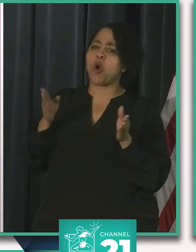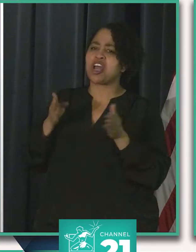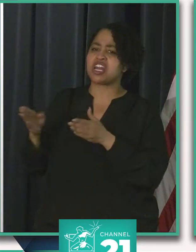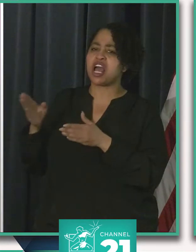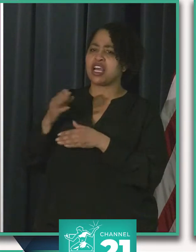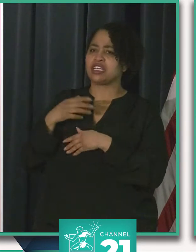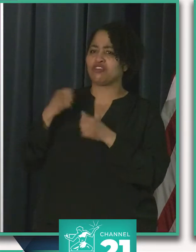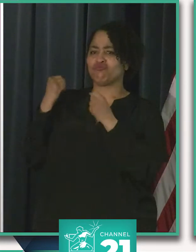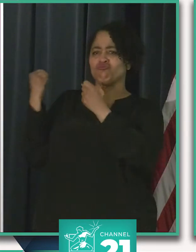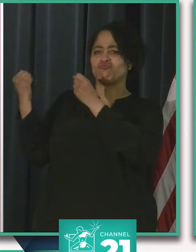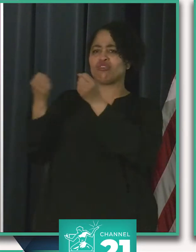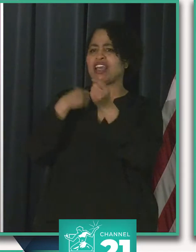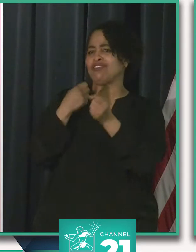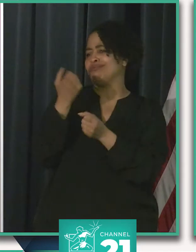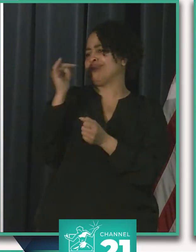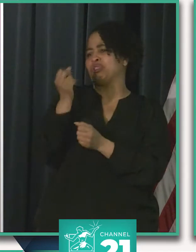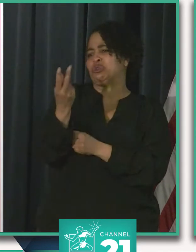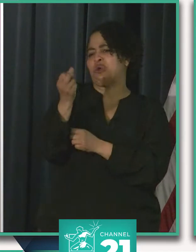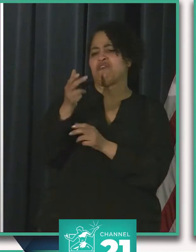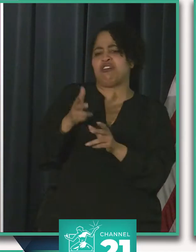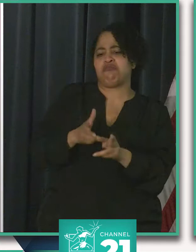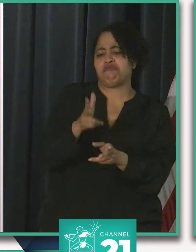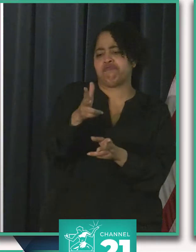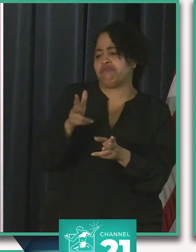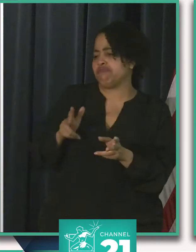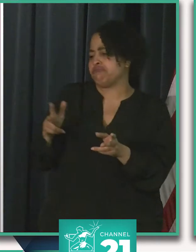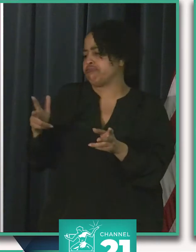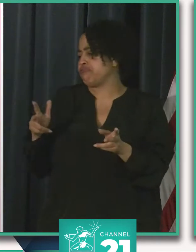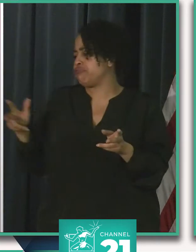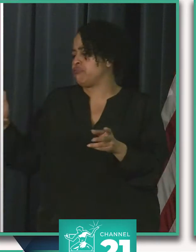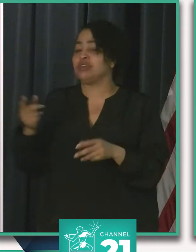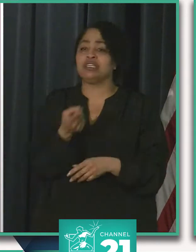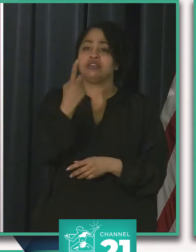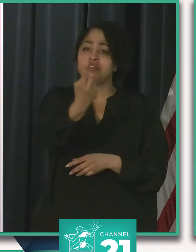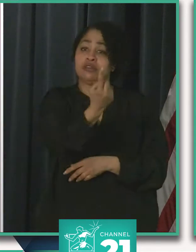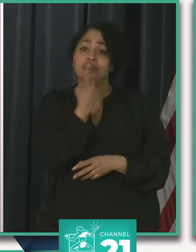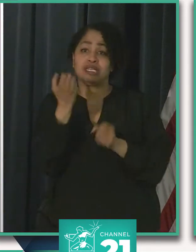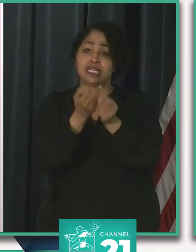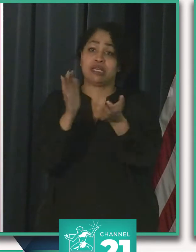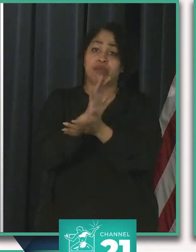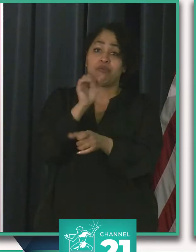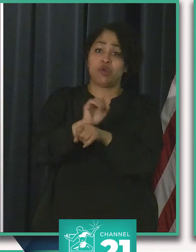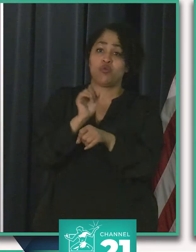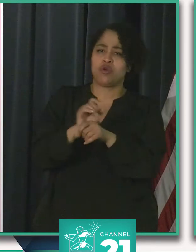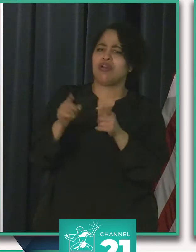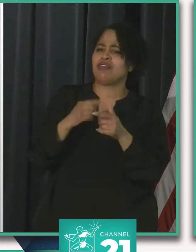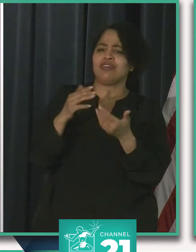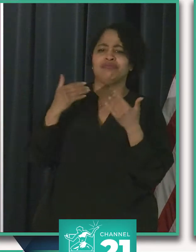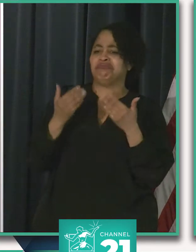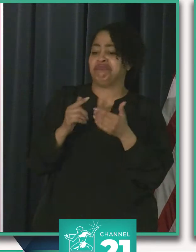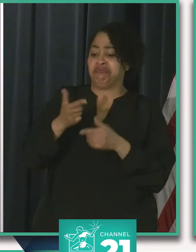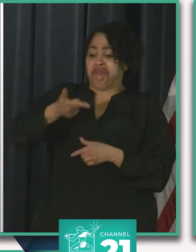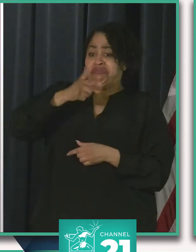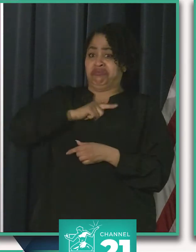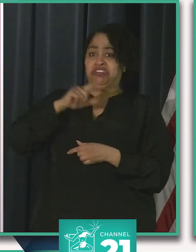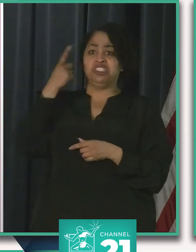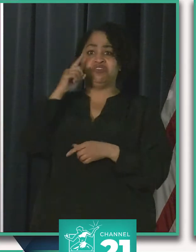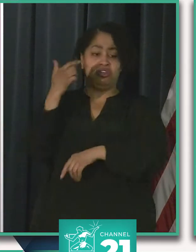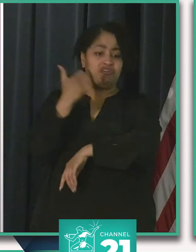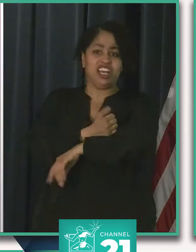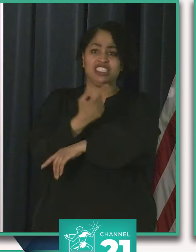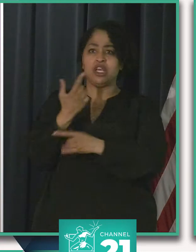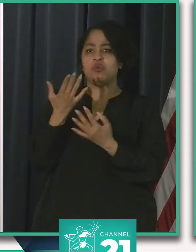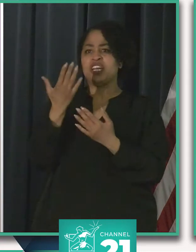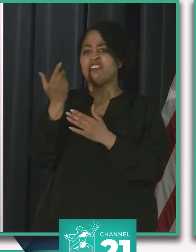dozen lanes. Someone came up, got your paperwork. Next thing you know, you were being vaccinated. You pull up, you're waiting for the 15 minutes